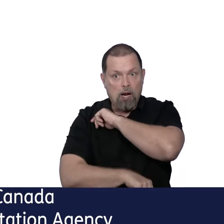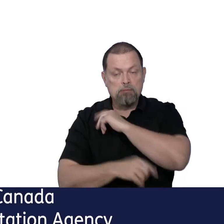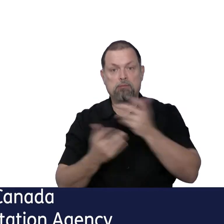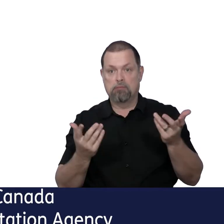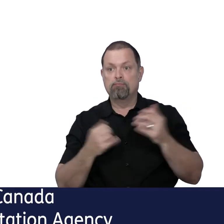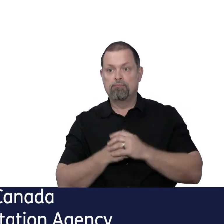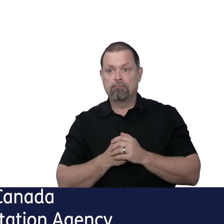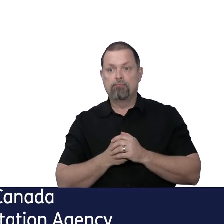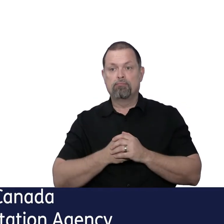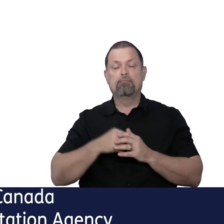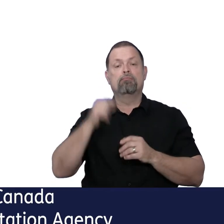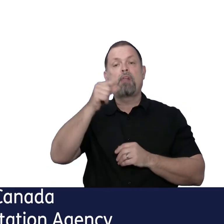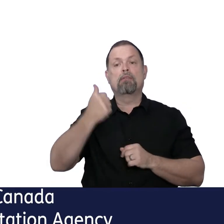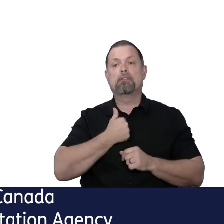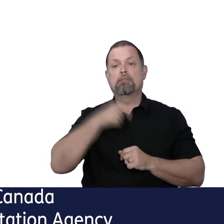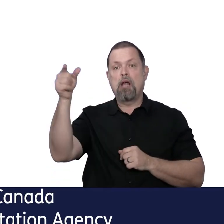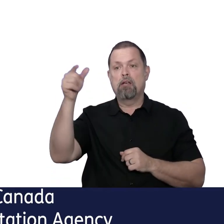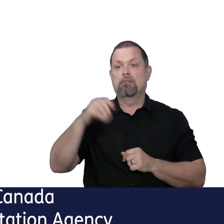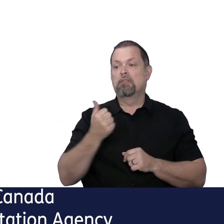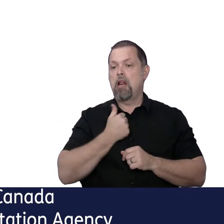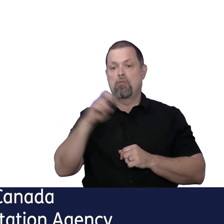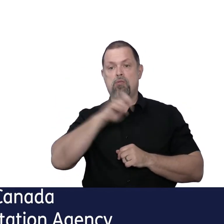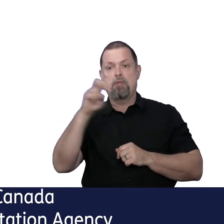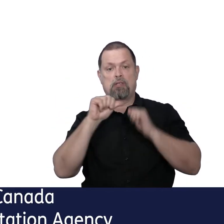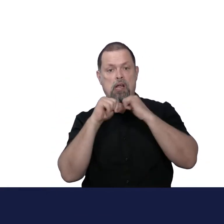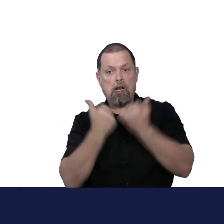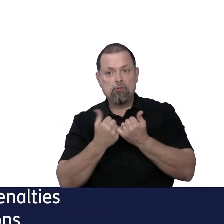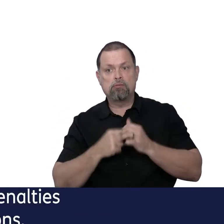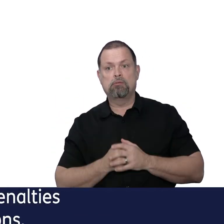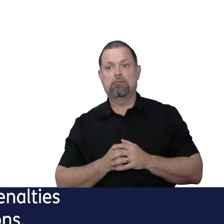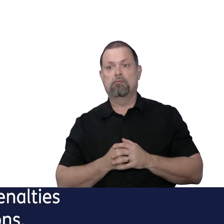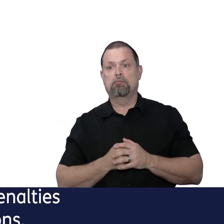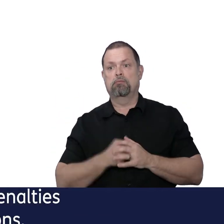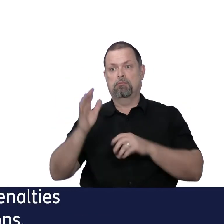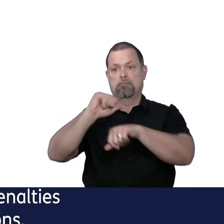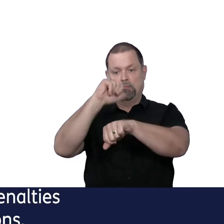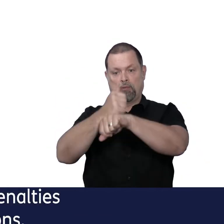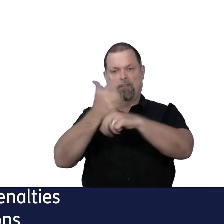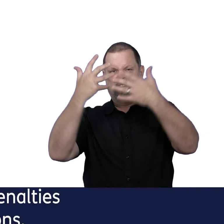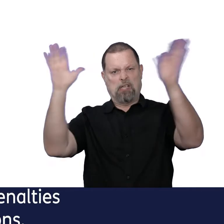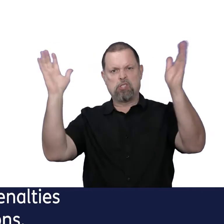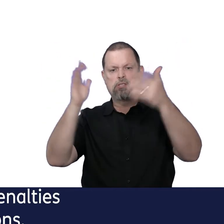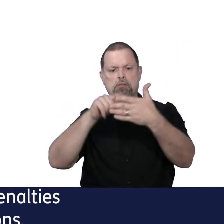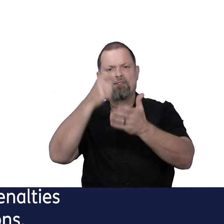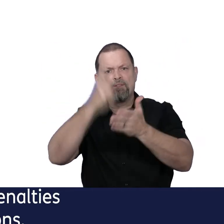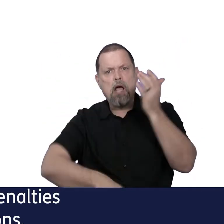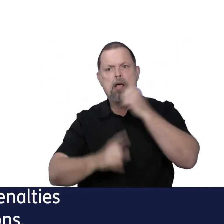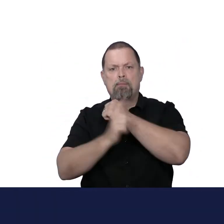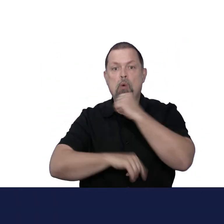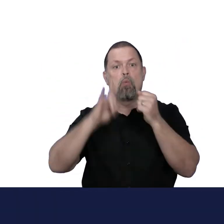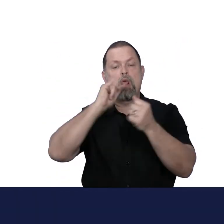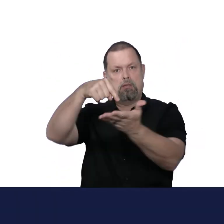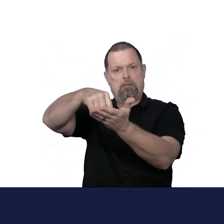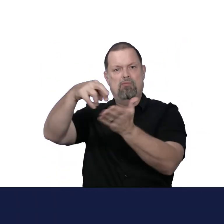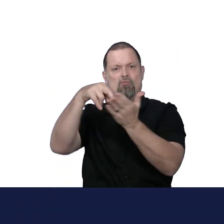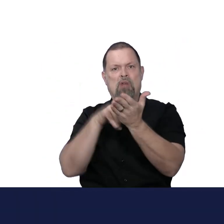The Government of Canada and the Canadian Transportation Agency set these fines and penalties in their